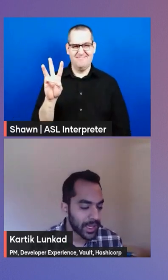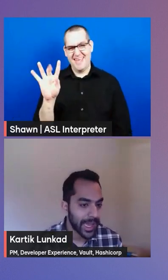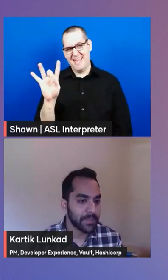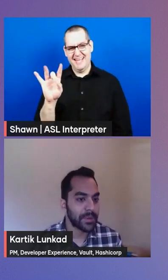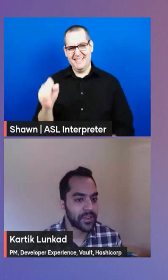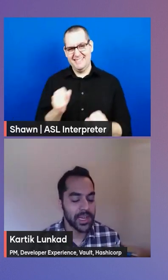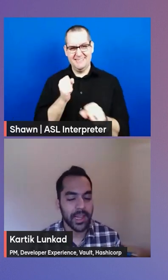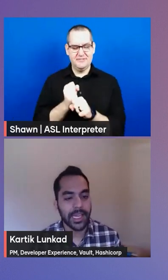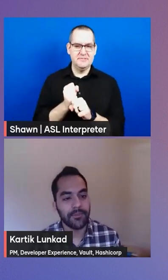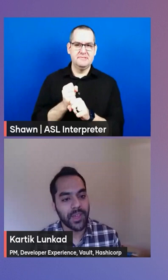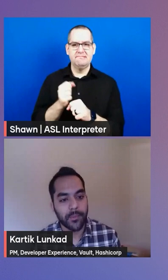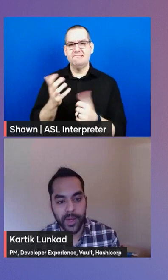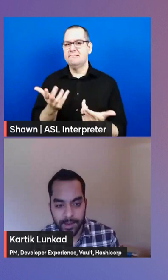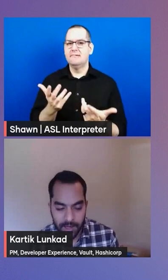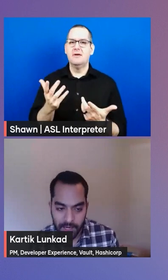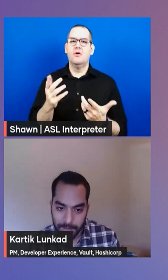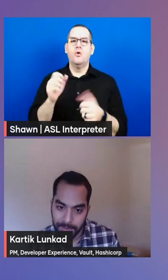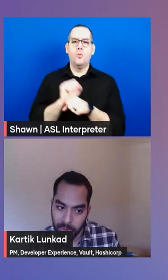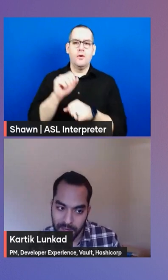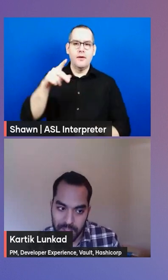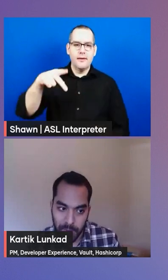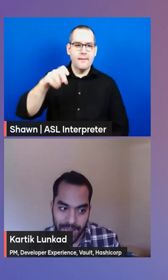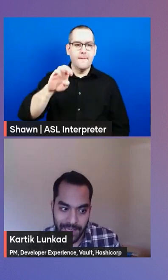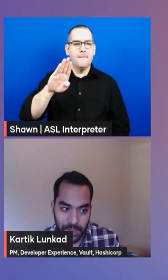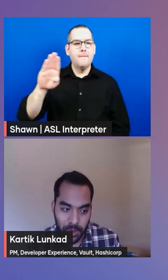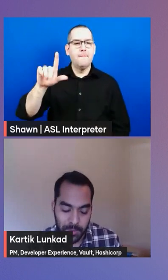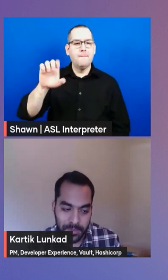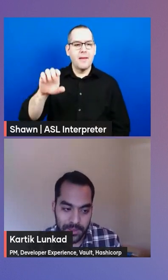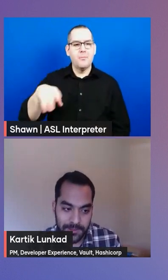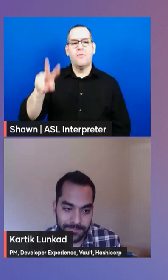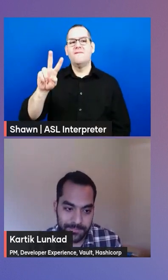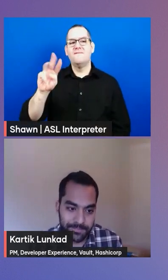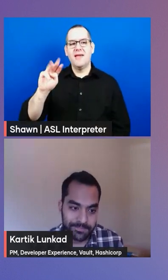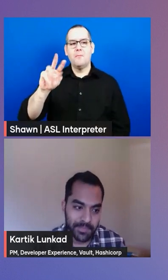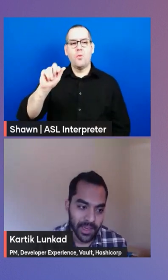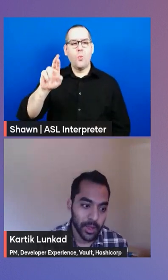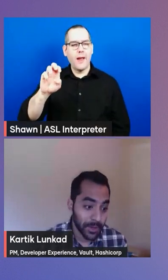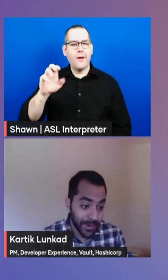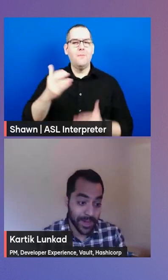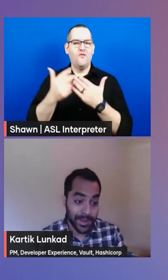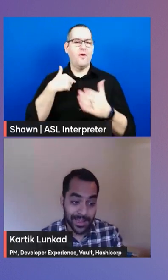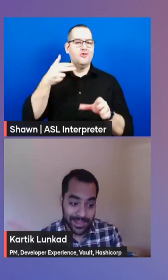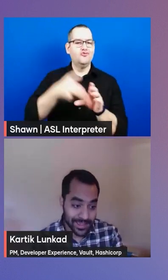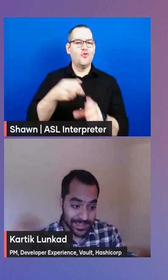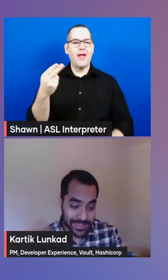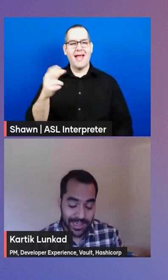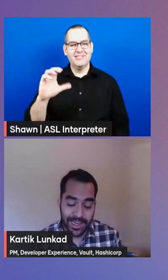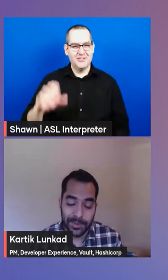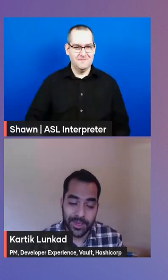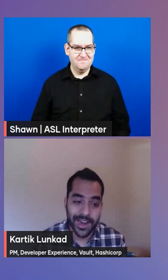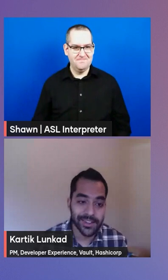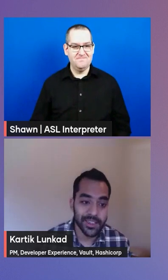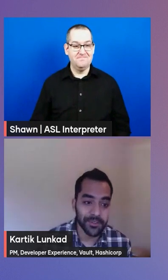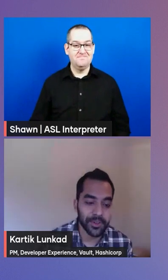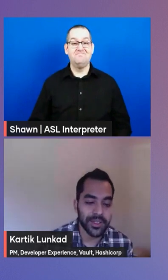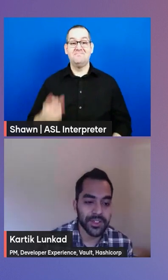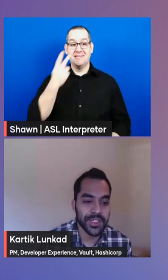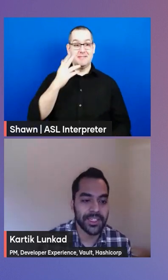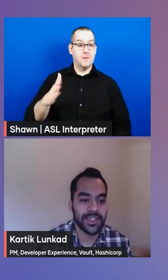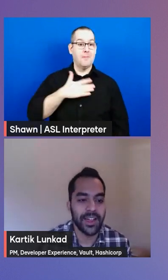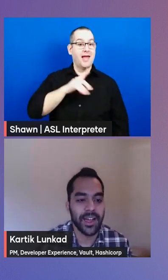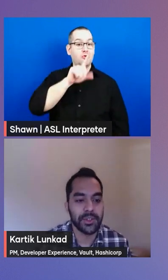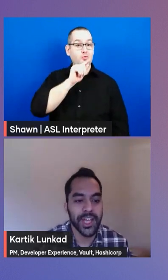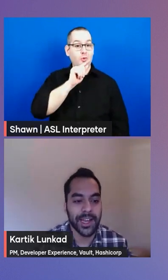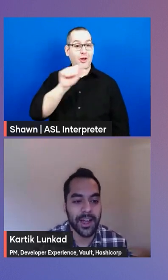point, working at Pivotal and VMware before I joined HashiCorp. You can find me at this Twitter handle if you're